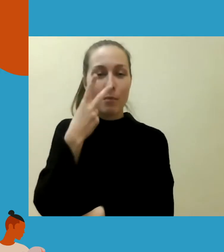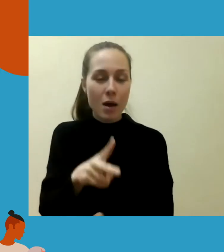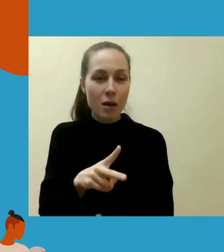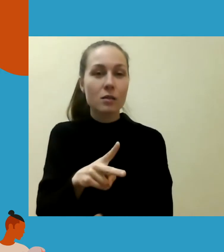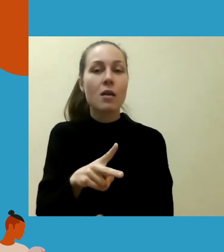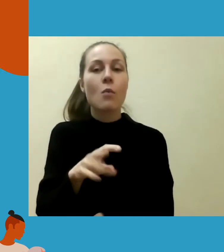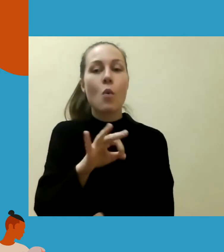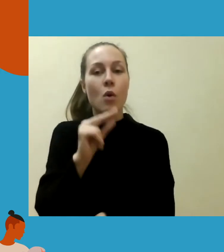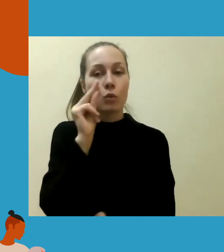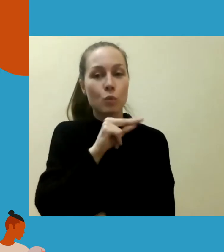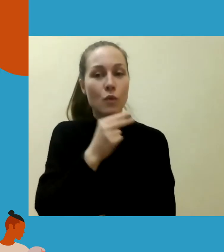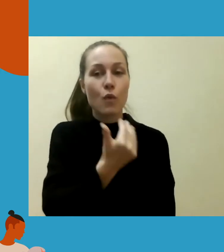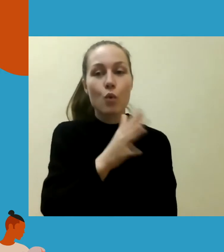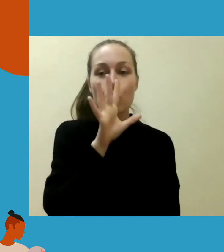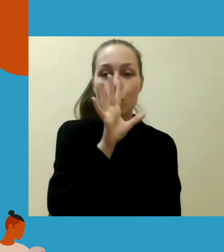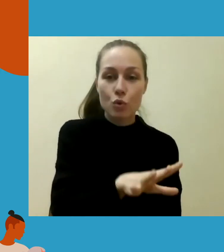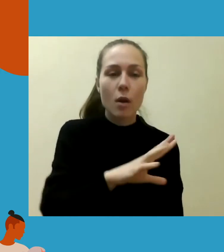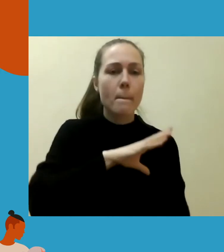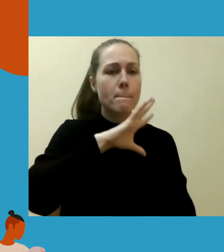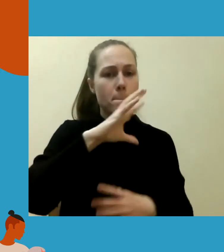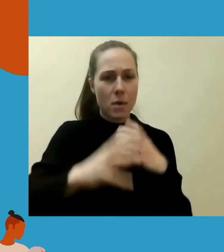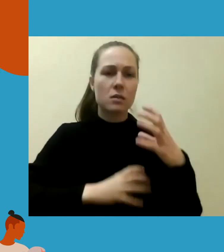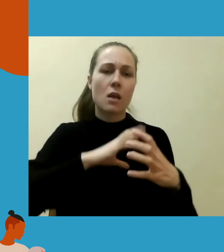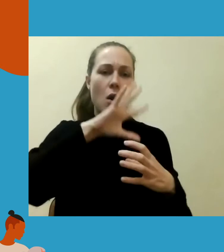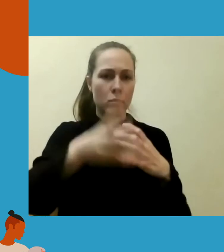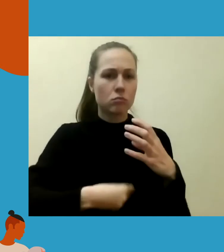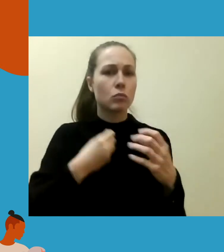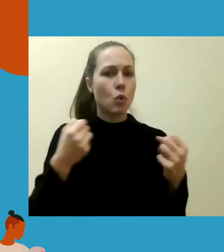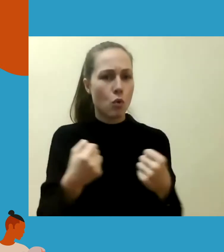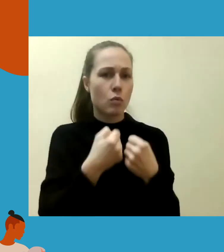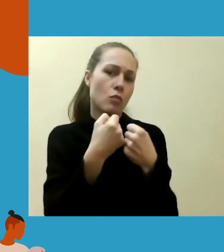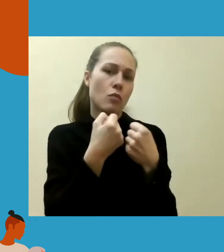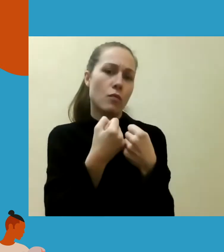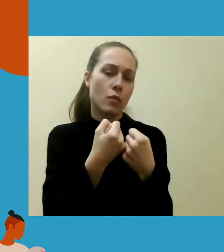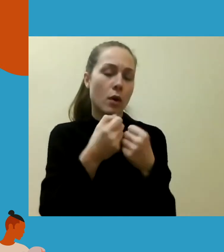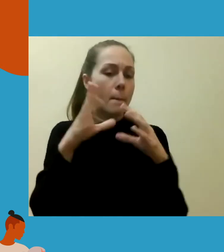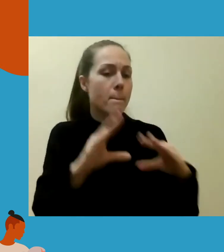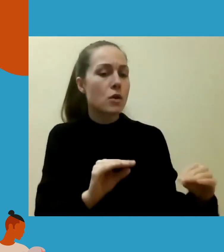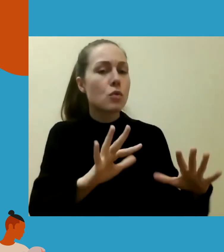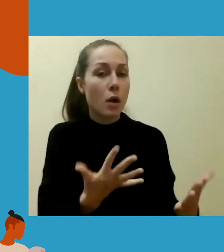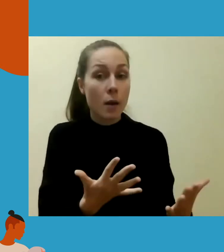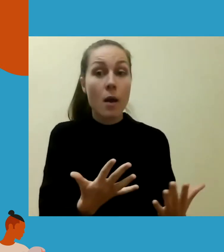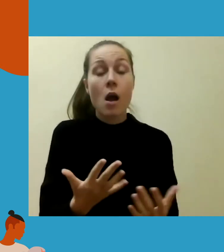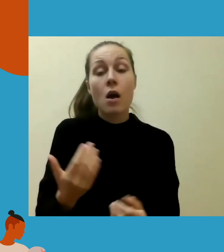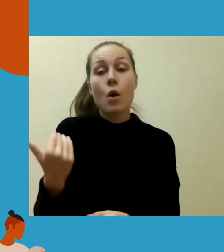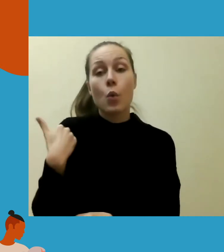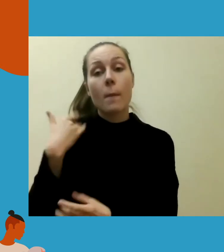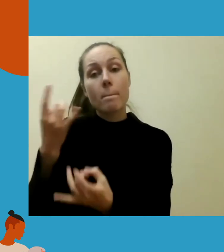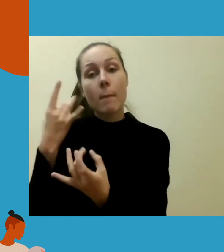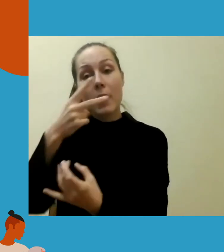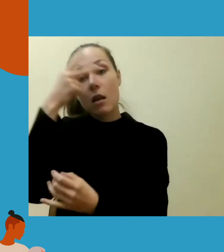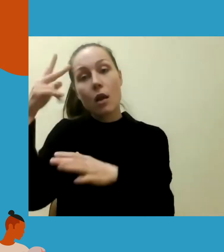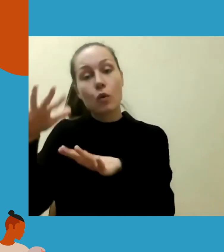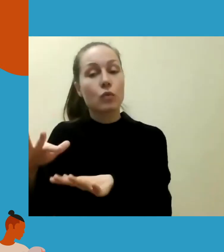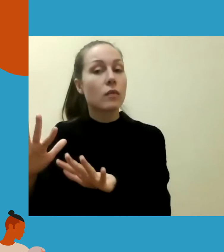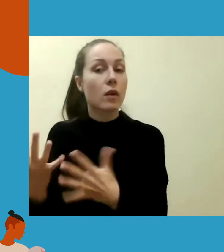a question for you. We've heard that the hate crimes are